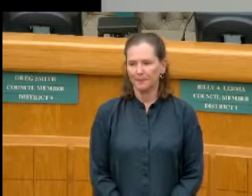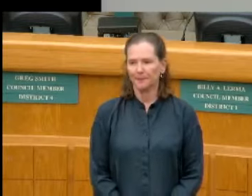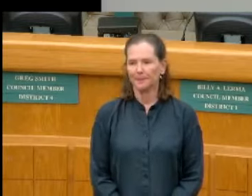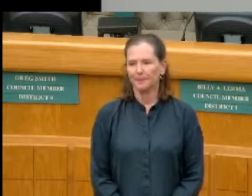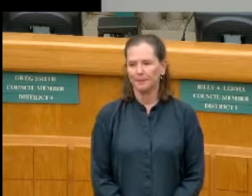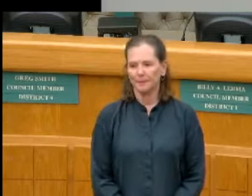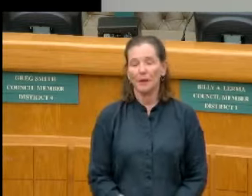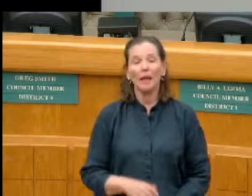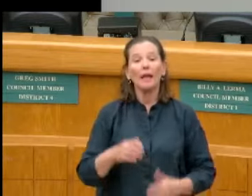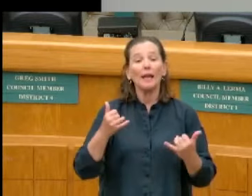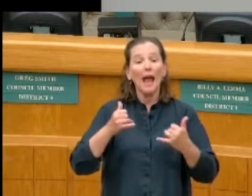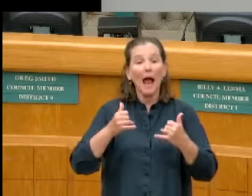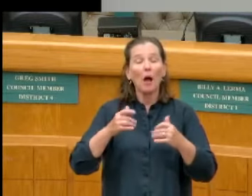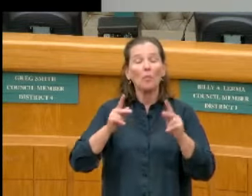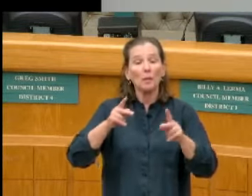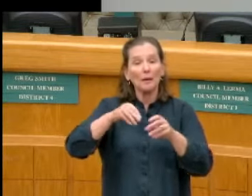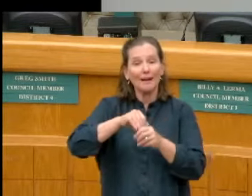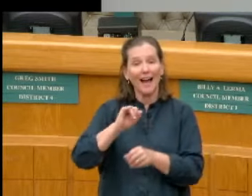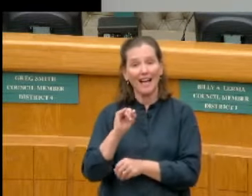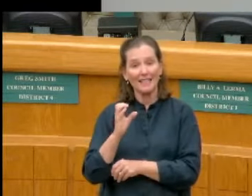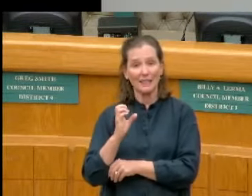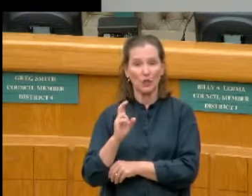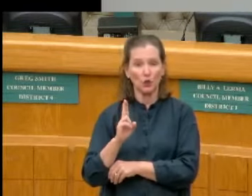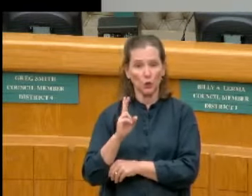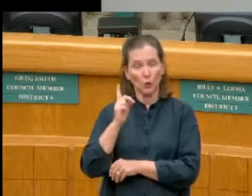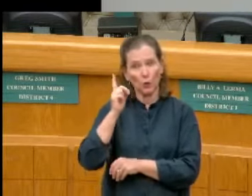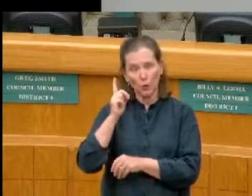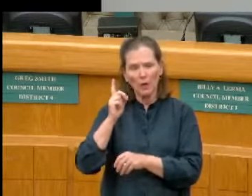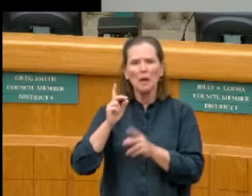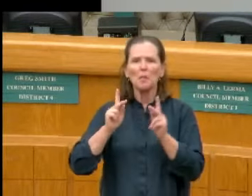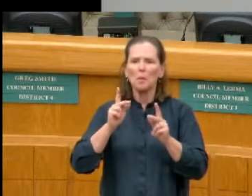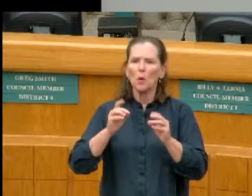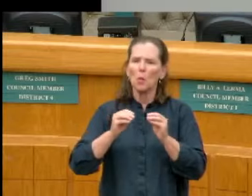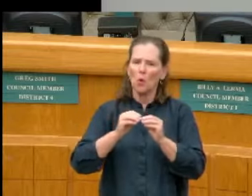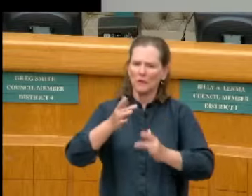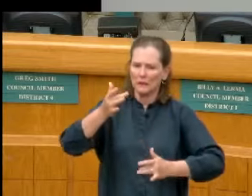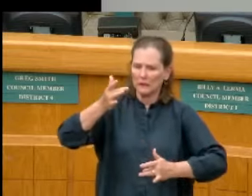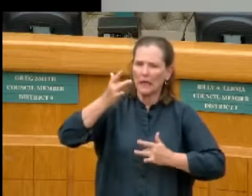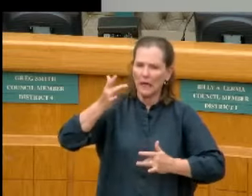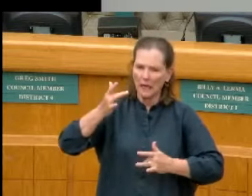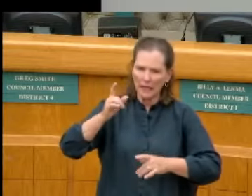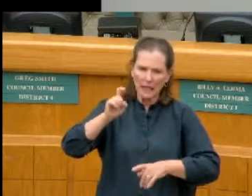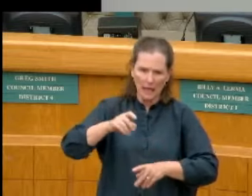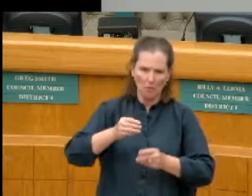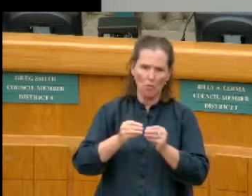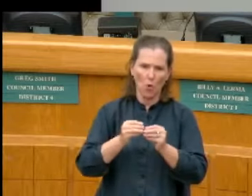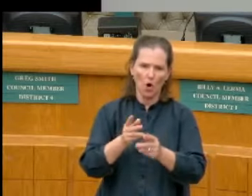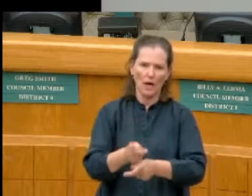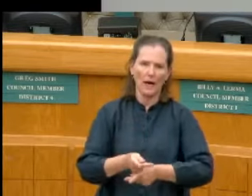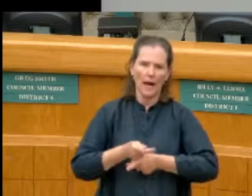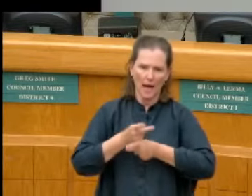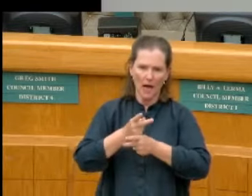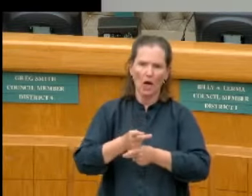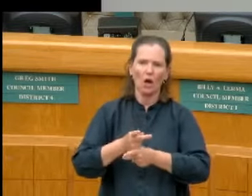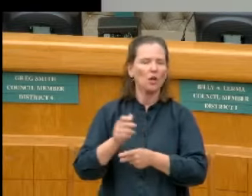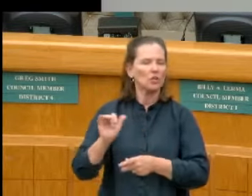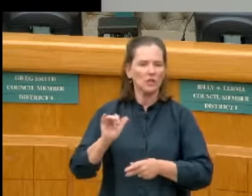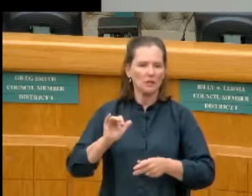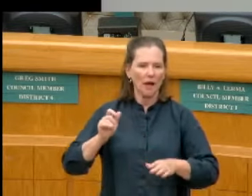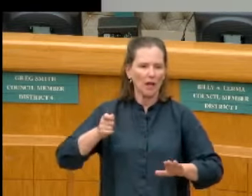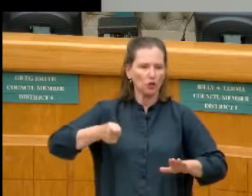are the ICU patients. These are people, of course, that are more critical and needing more care, like the judge mentioned.